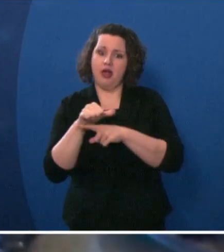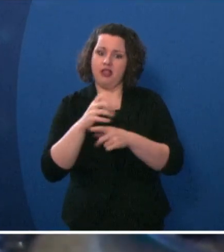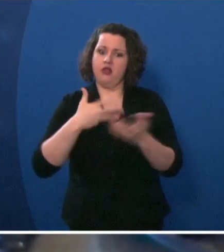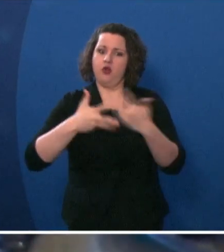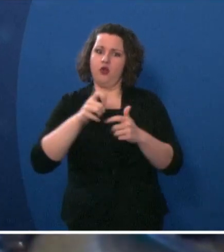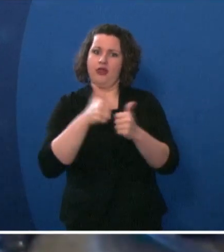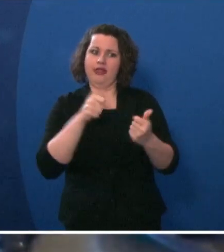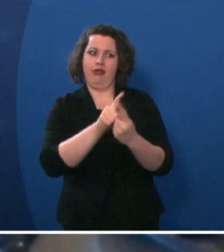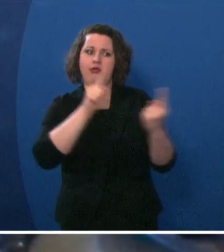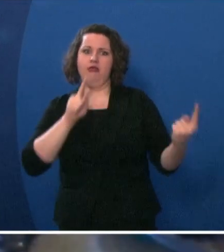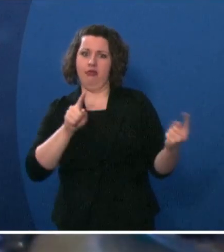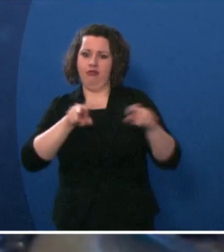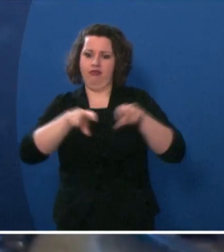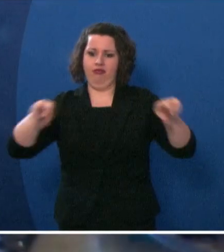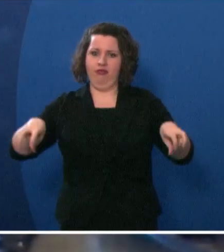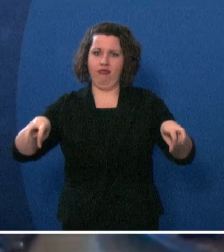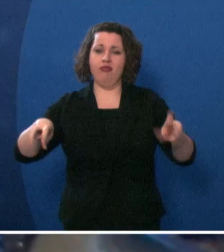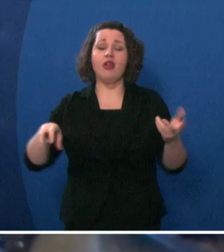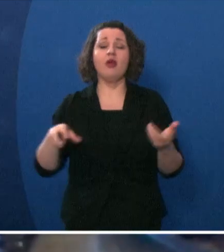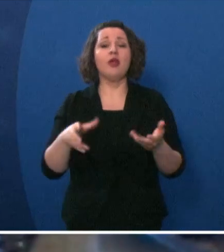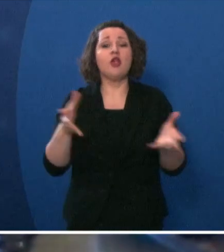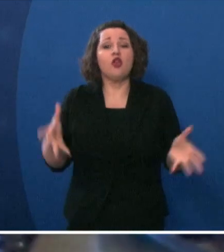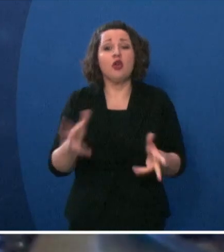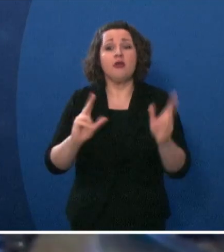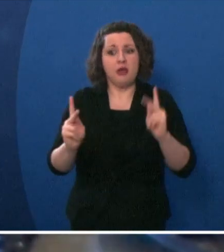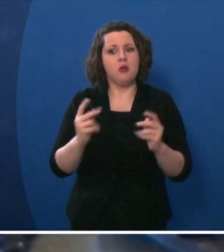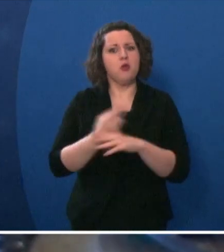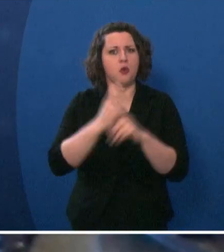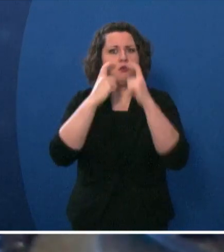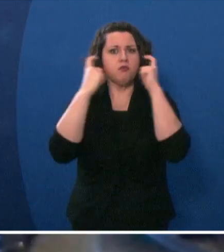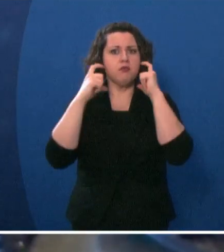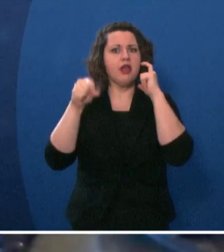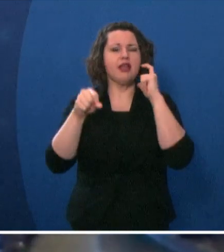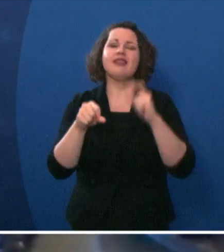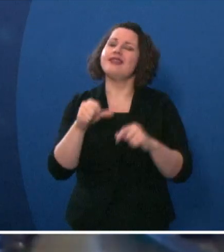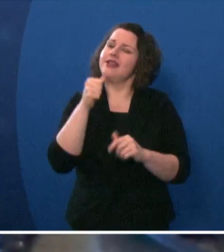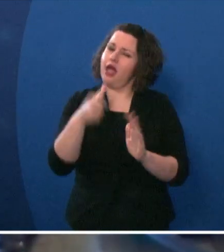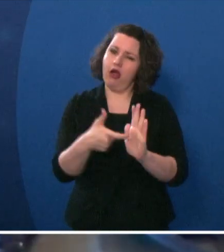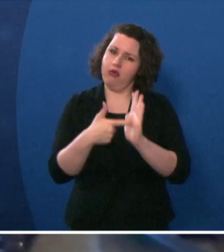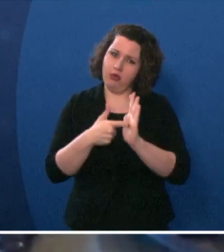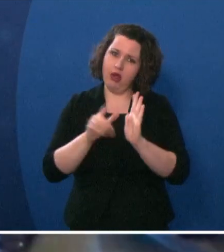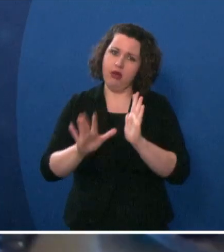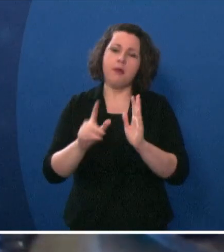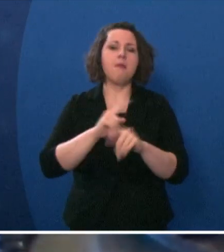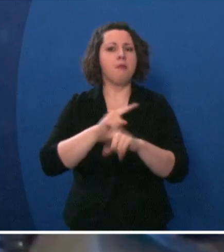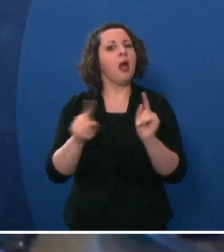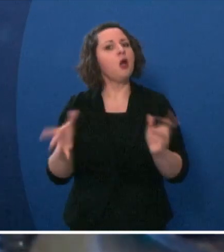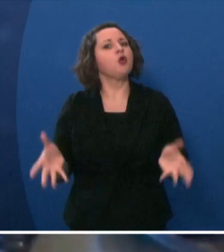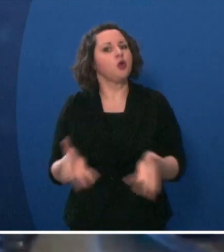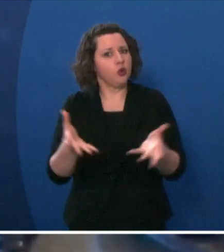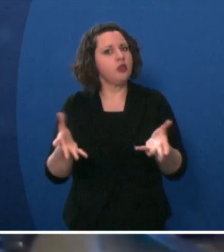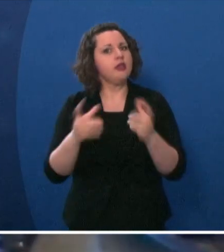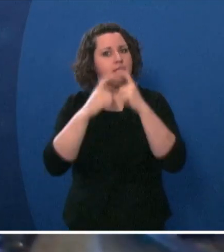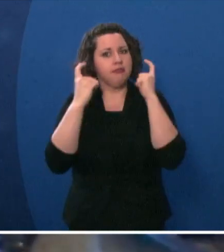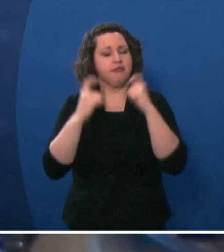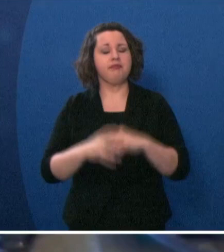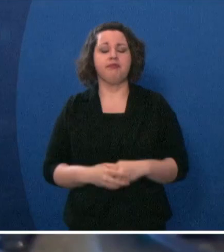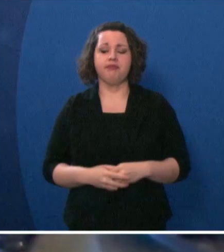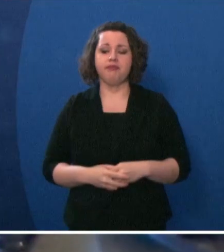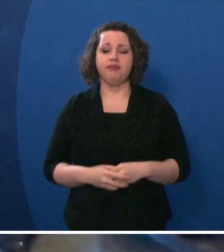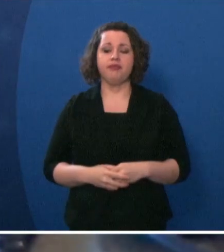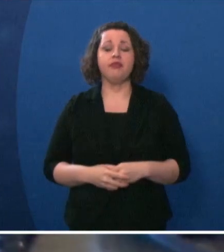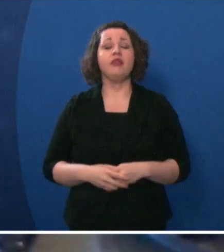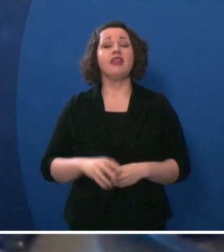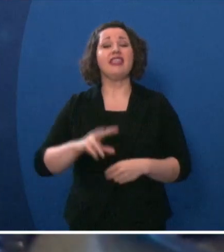areas. We also encourage guests to wear face coverings, but we will not require them for admittance. Second,